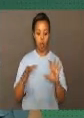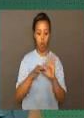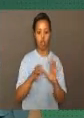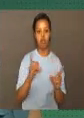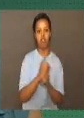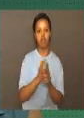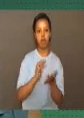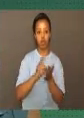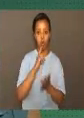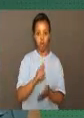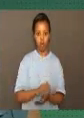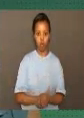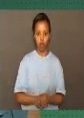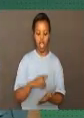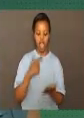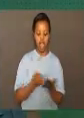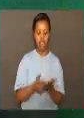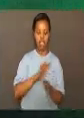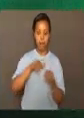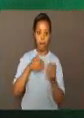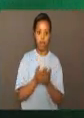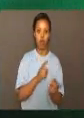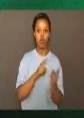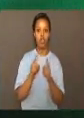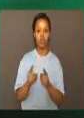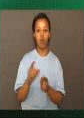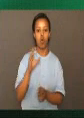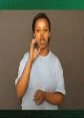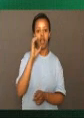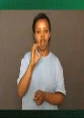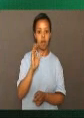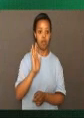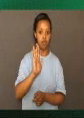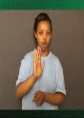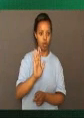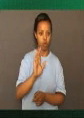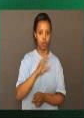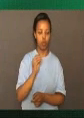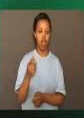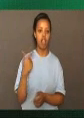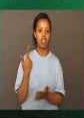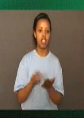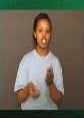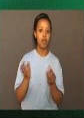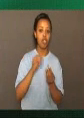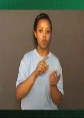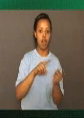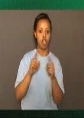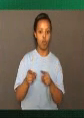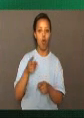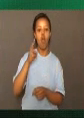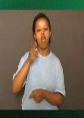bonds. These include carbon itself, as well as